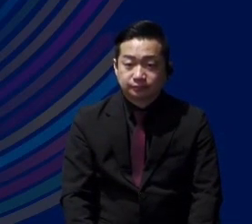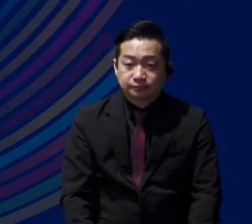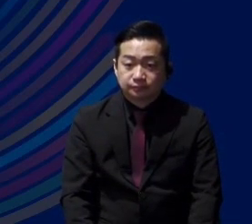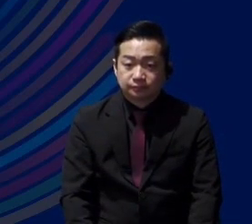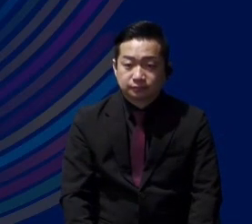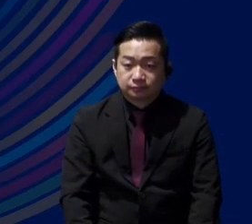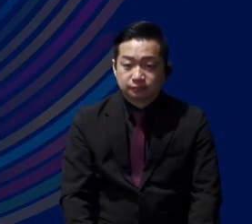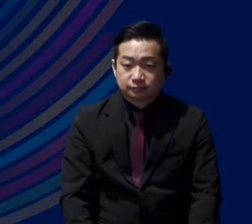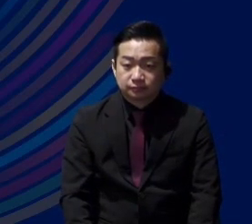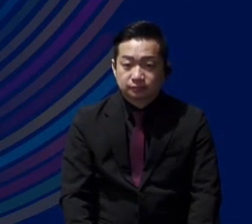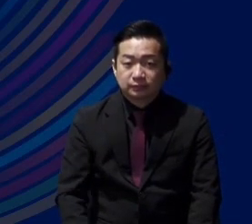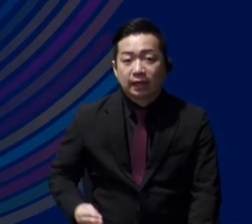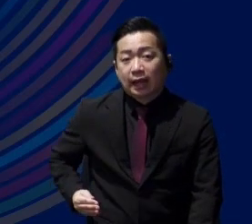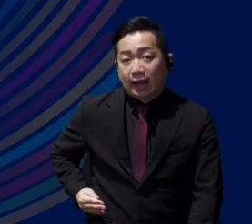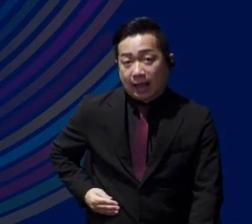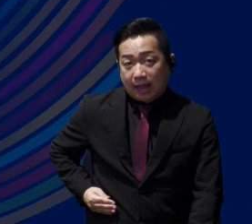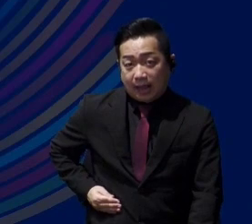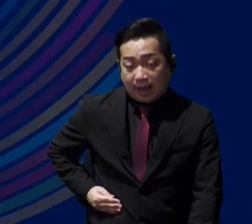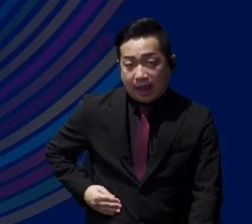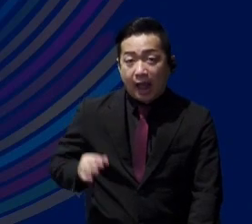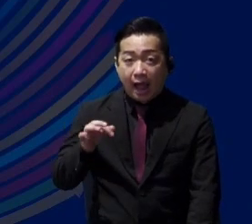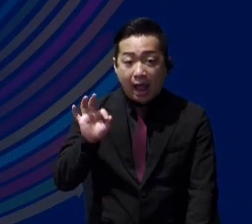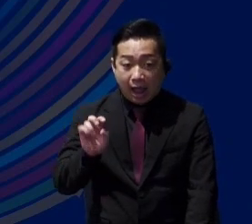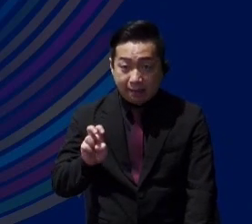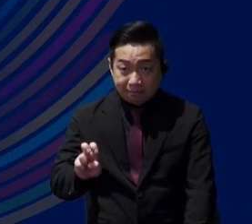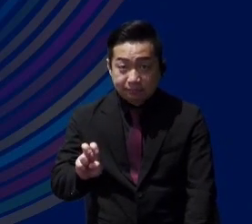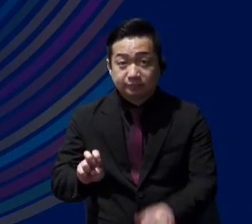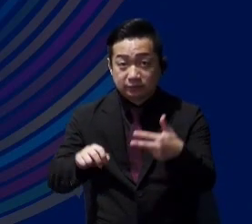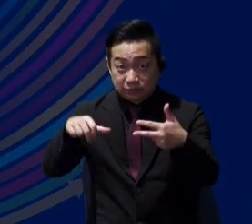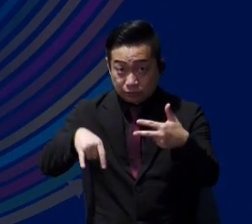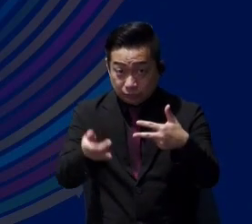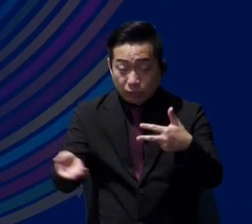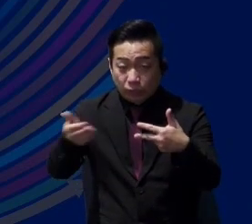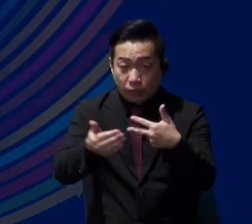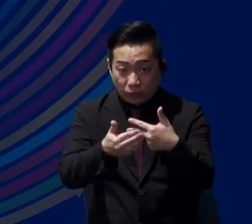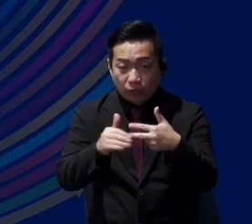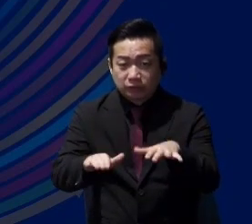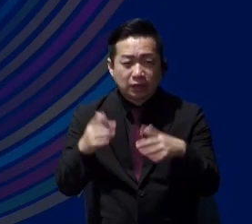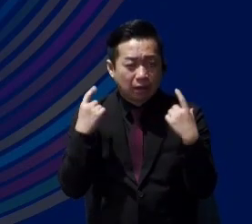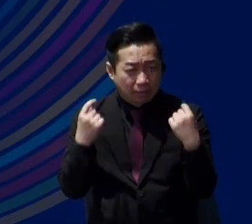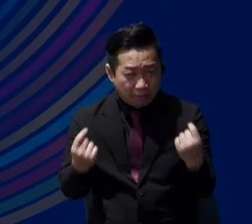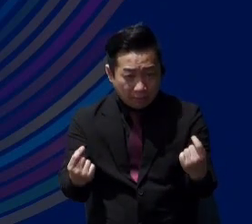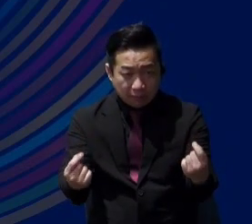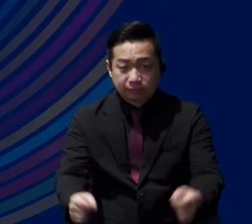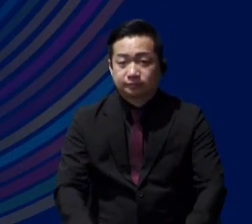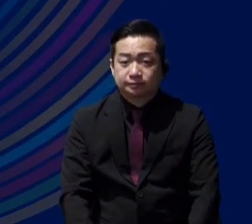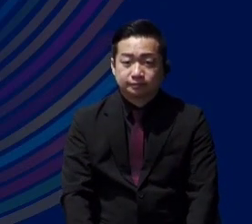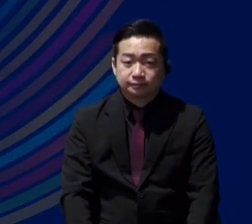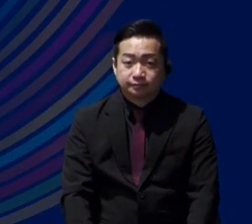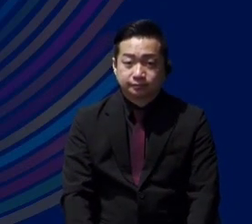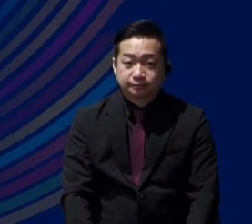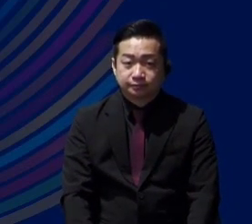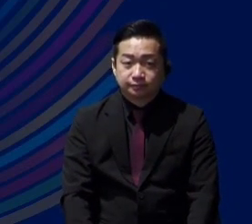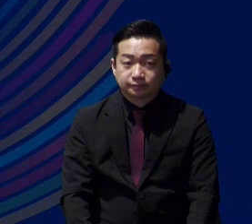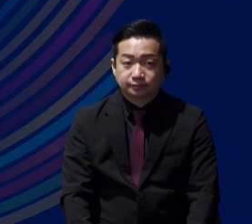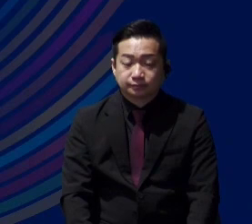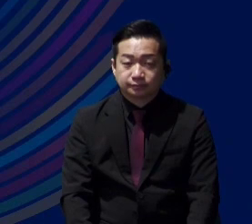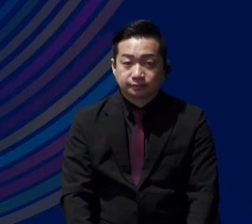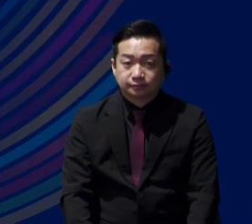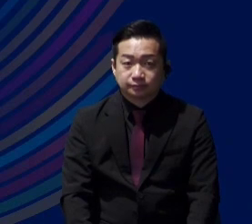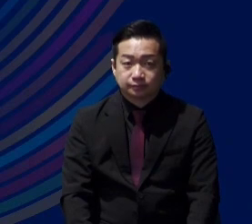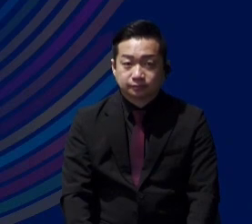now let's look in this way that, okay, what did you do from